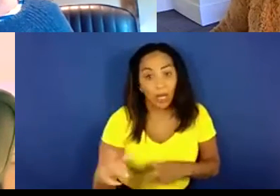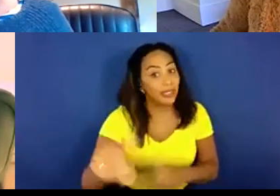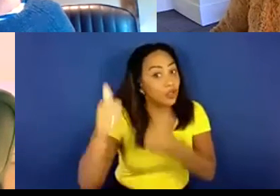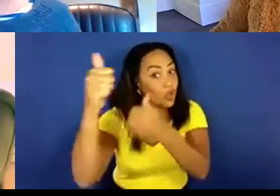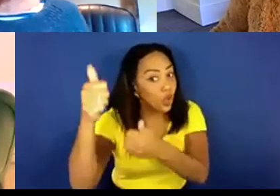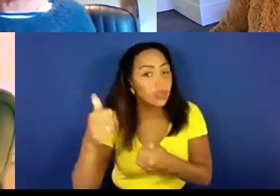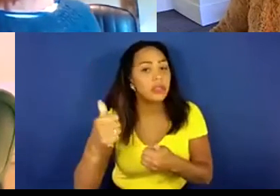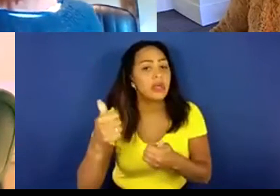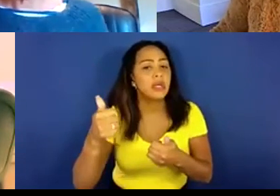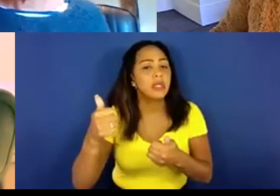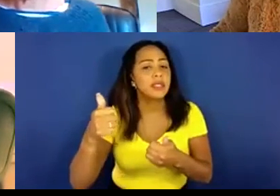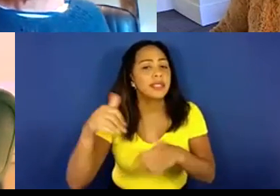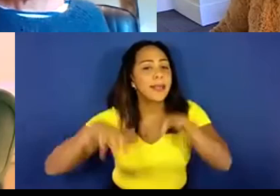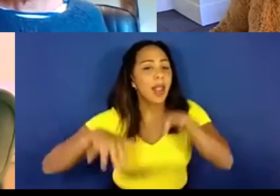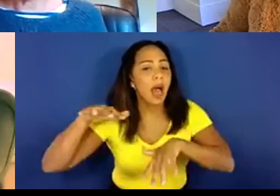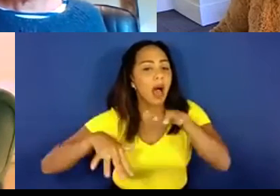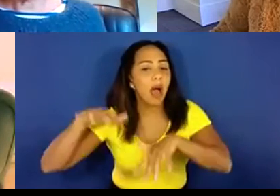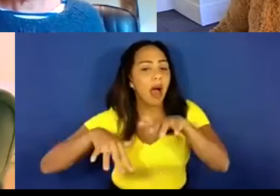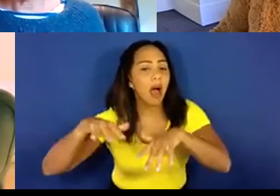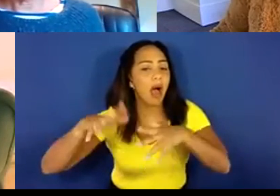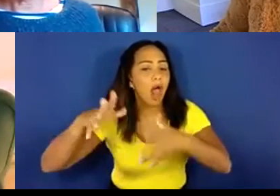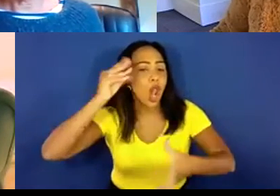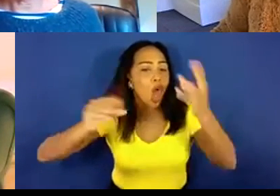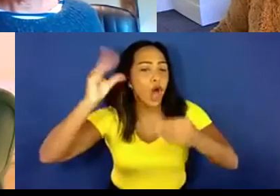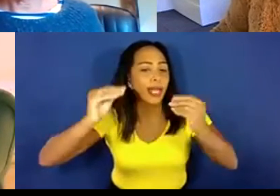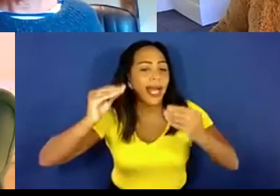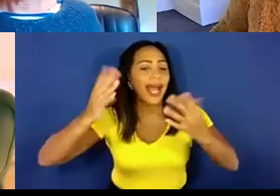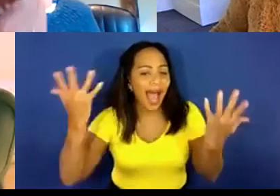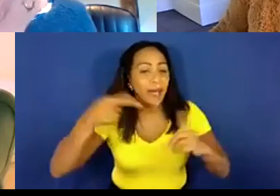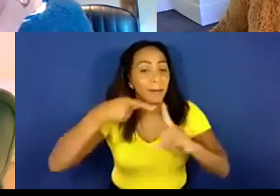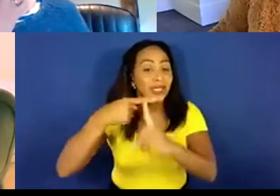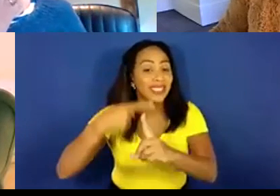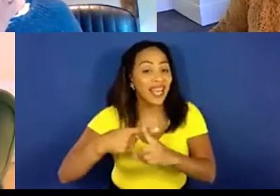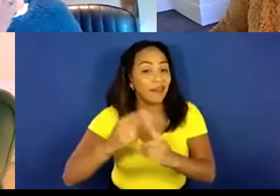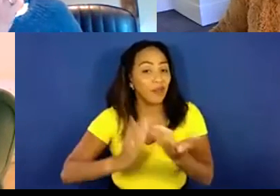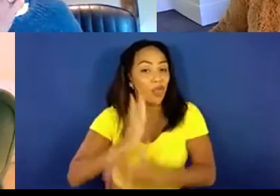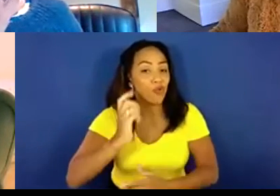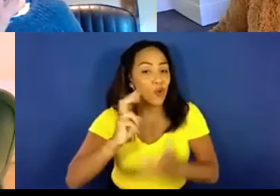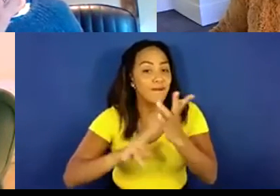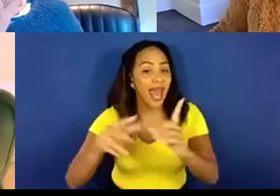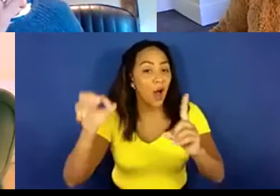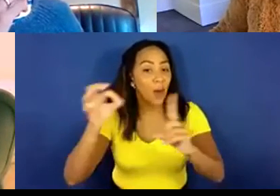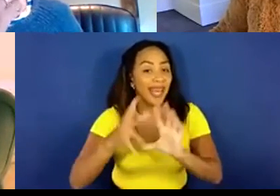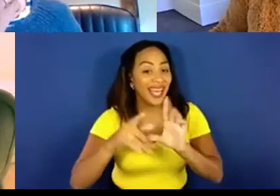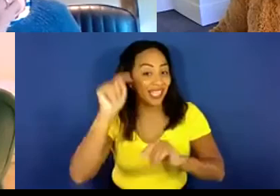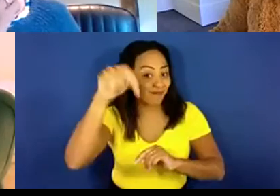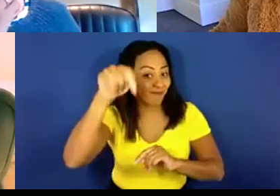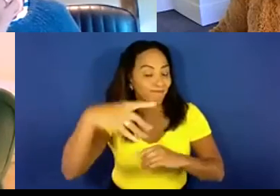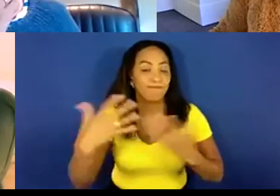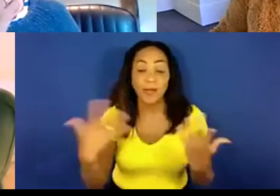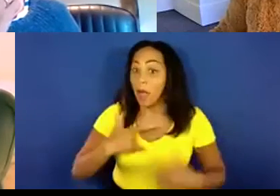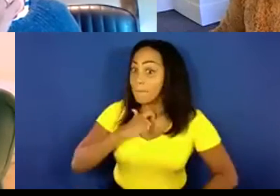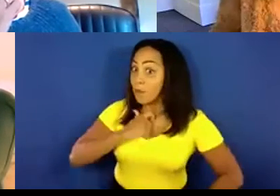common sort of learning and positives of VIP. I mean, personally, I really believe